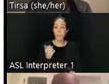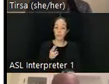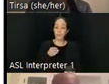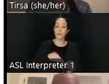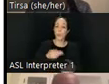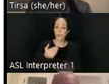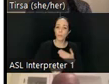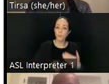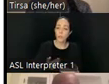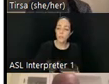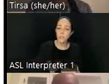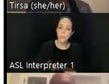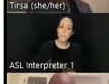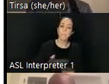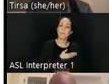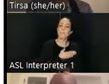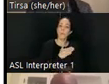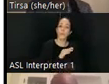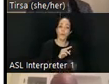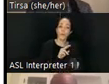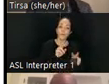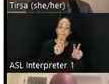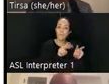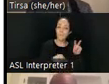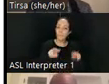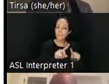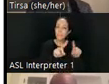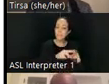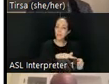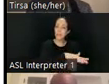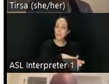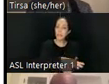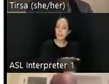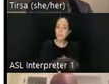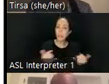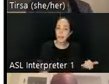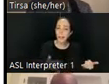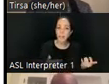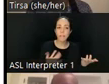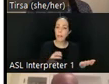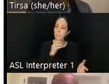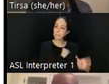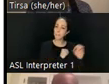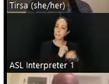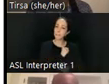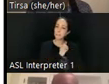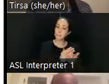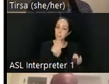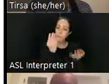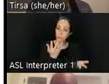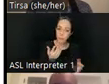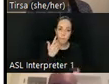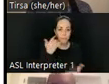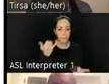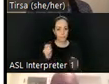other jurisdictions. I feel like I'm at something of a disadvantage. Just looking at the language that we have in our sort of